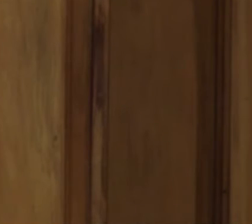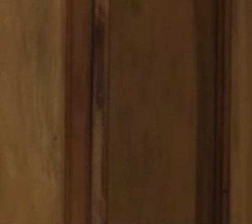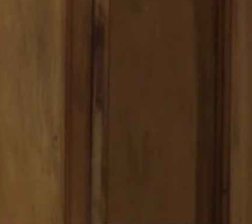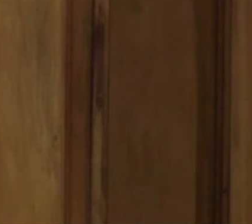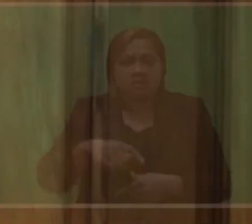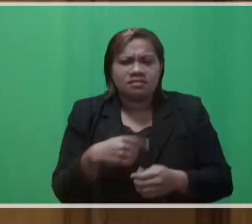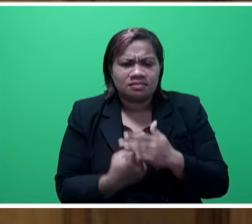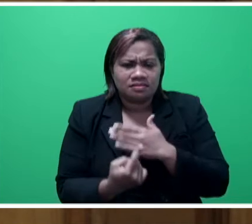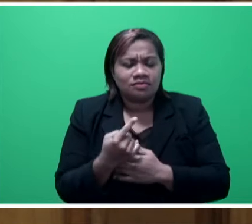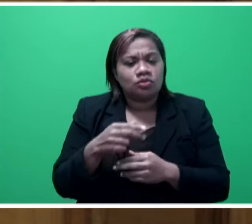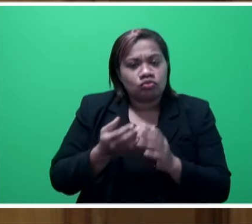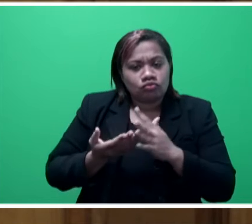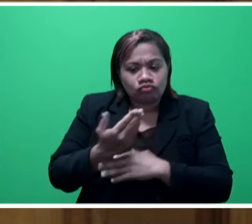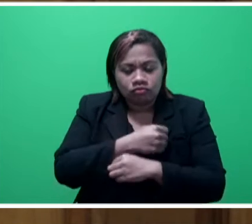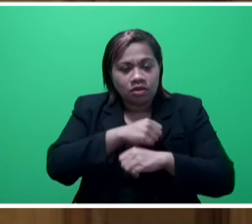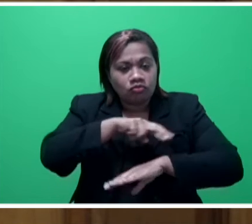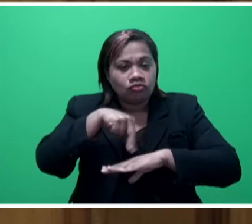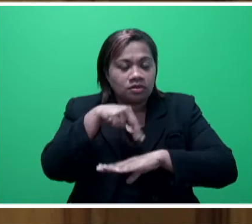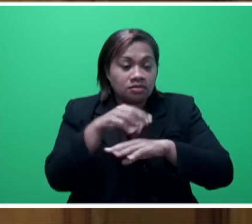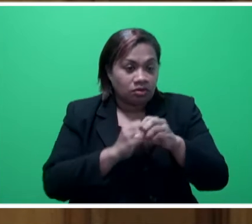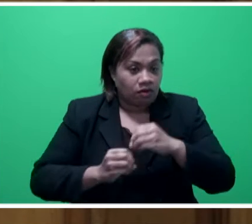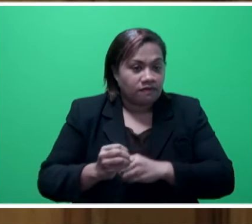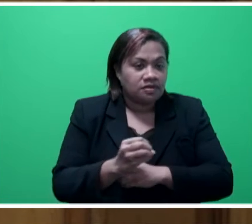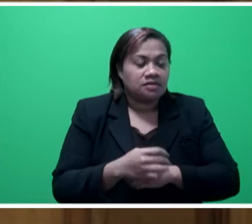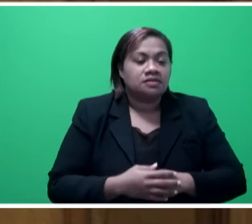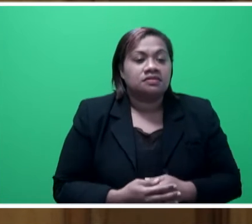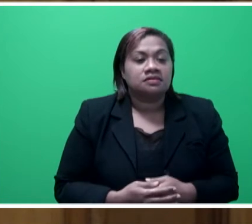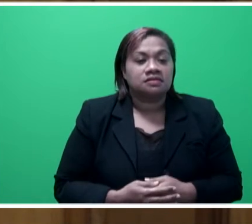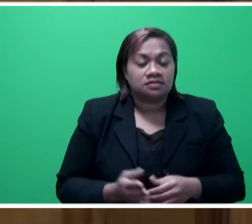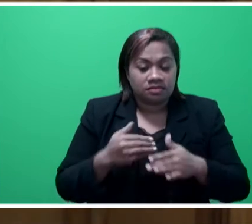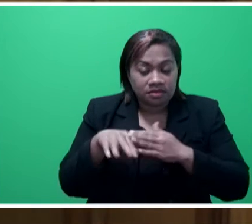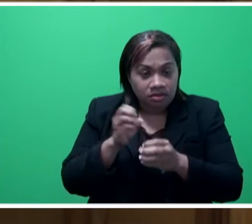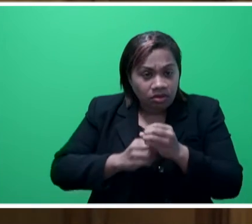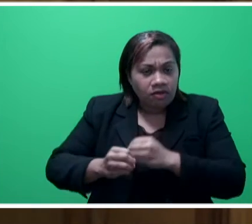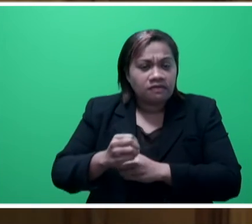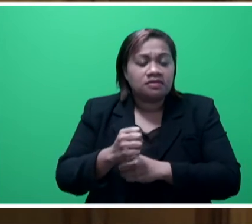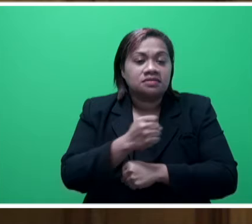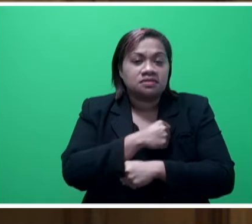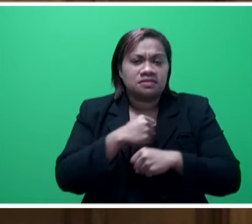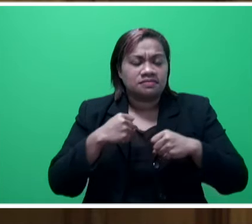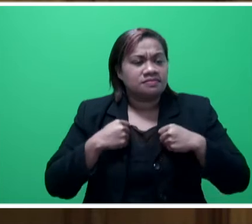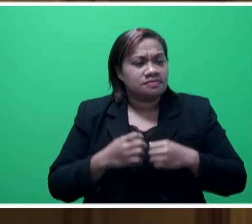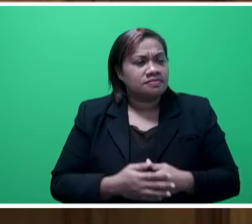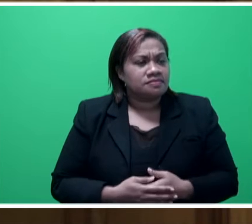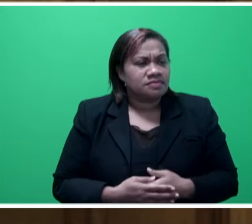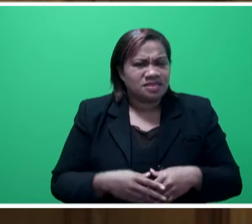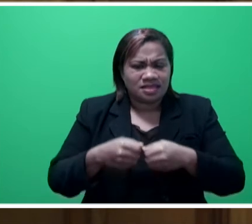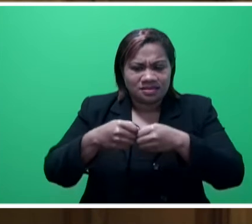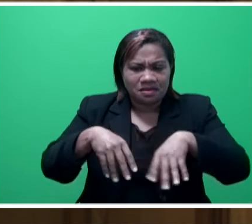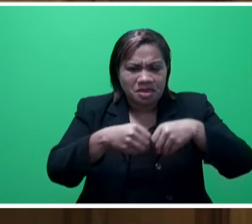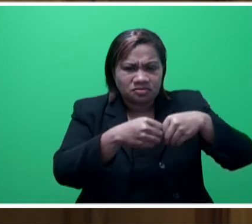our regional offices. Within these offices, our official conducts initial damage